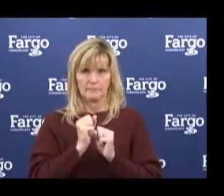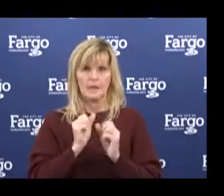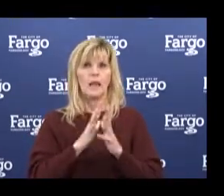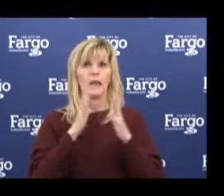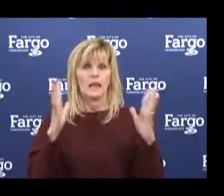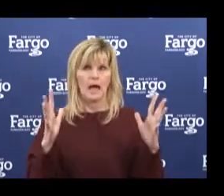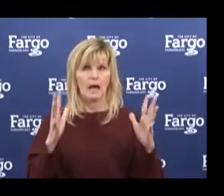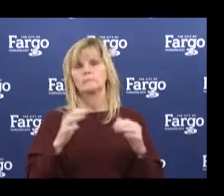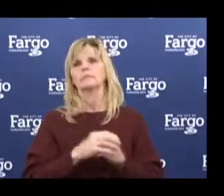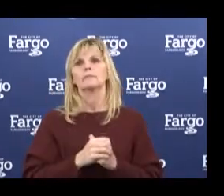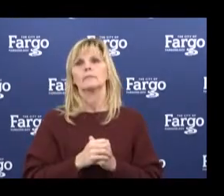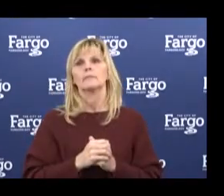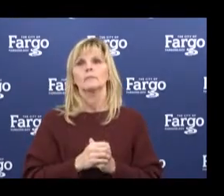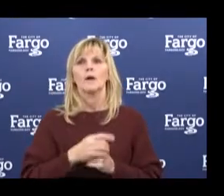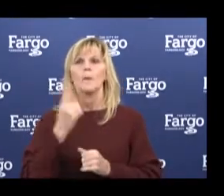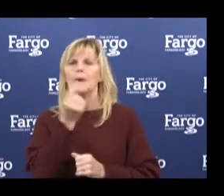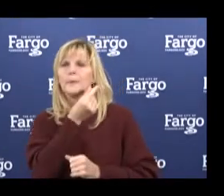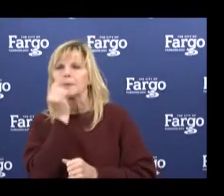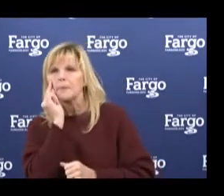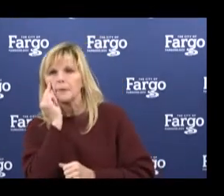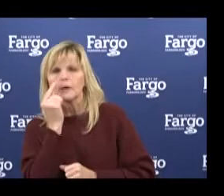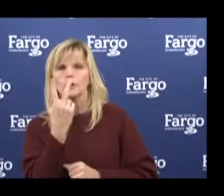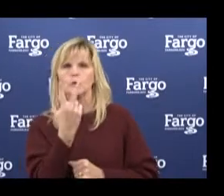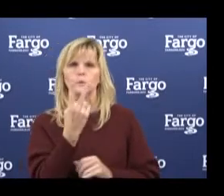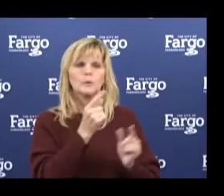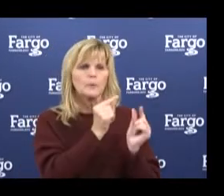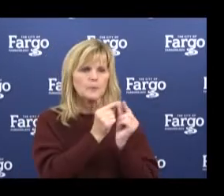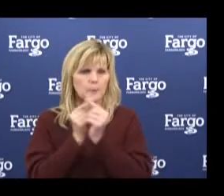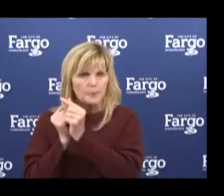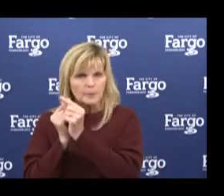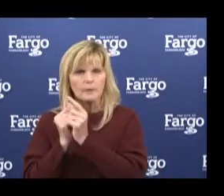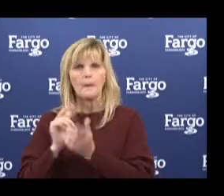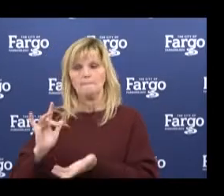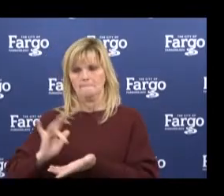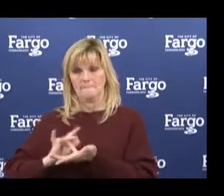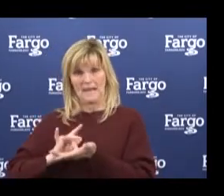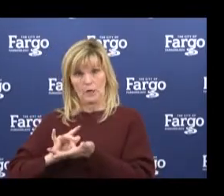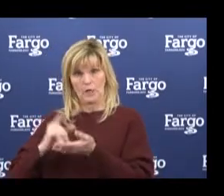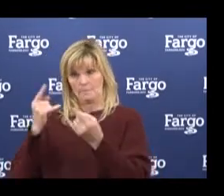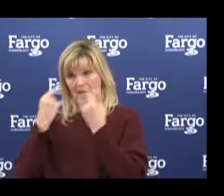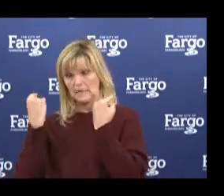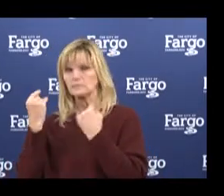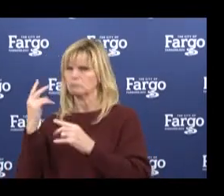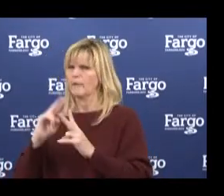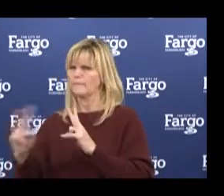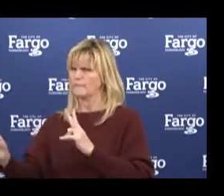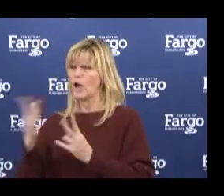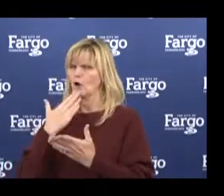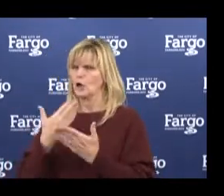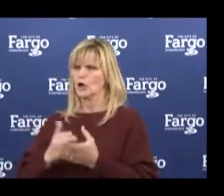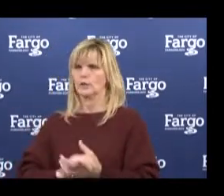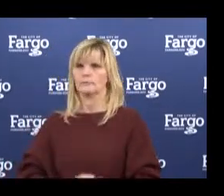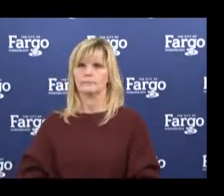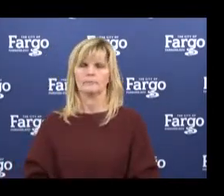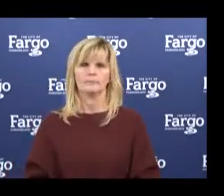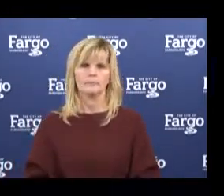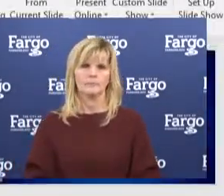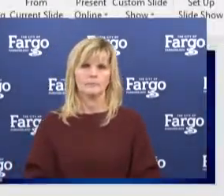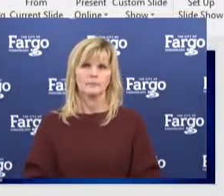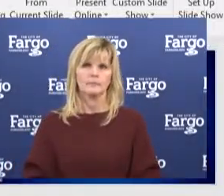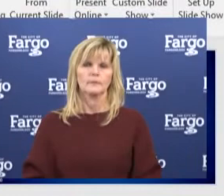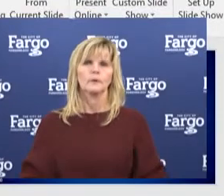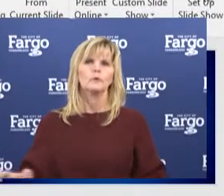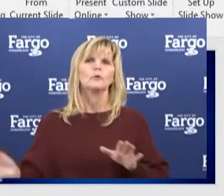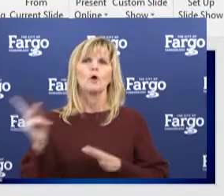of droplets. The 1-layer, not so great. The 2-layer, pretty good. And the medical mask, very good. And you can go ahead and stop the video, Ty, and go back to that other